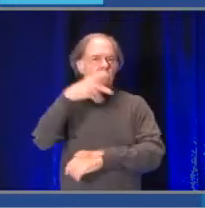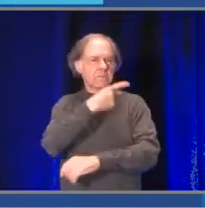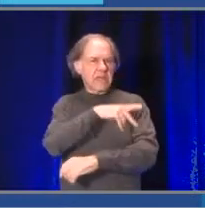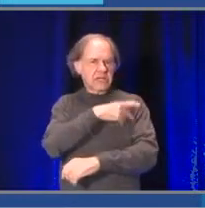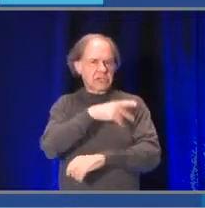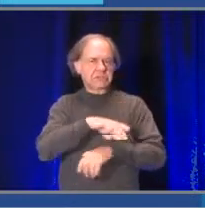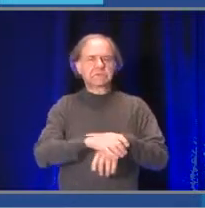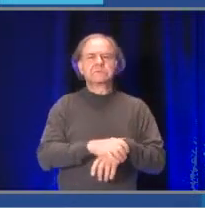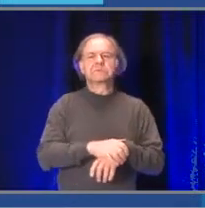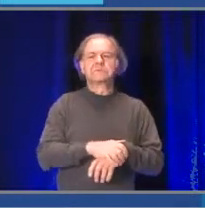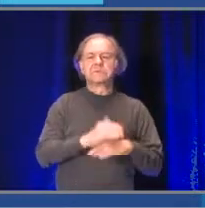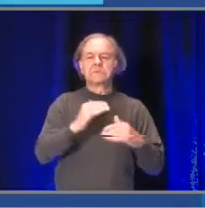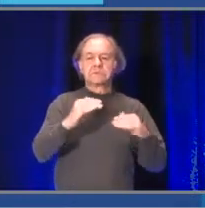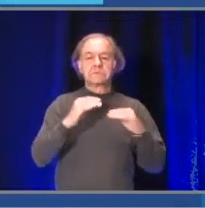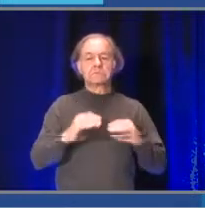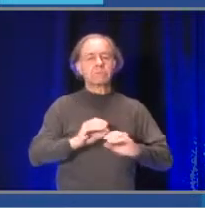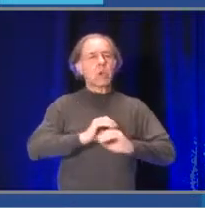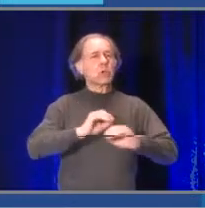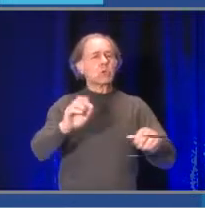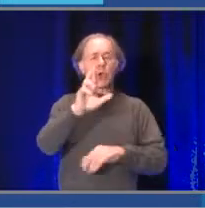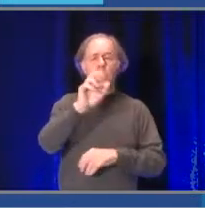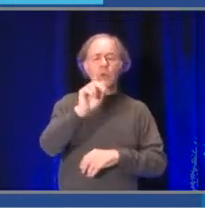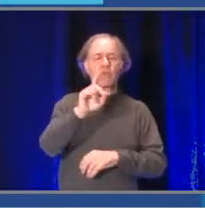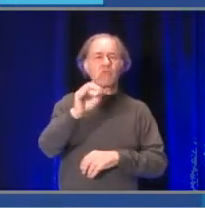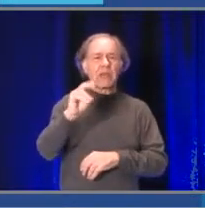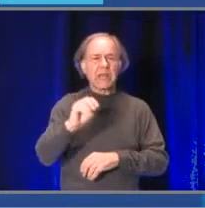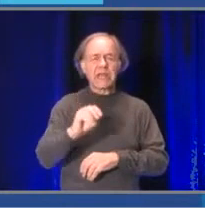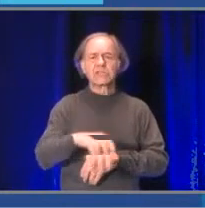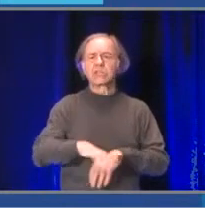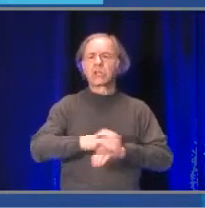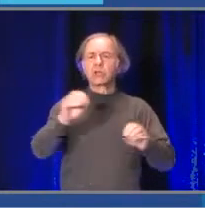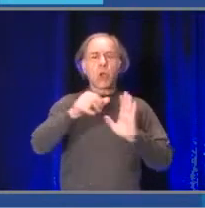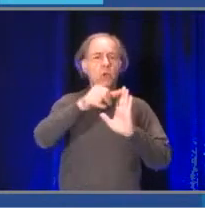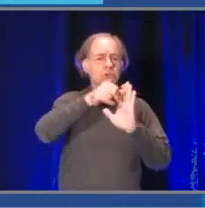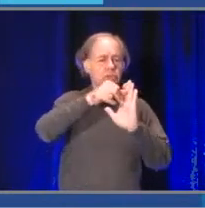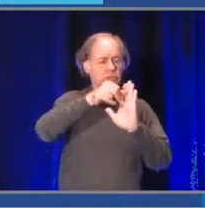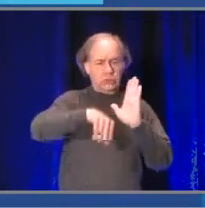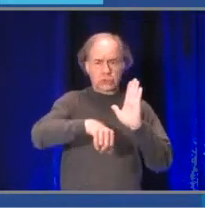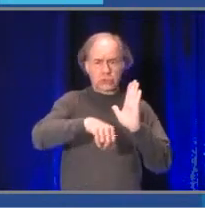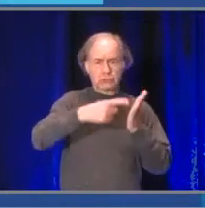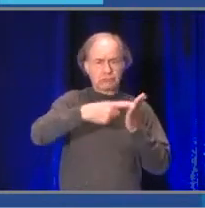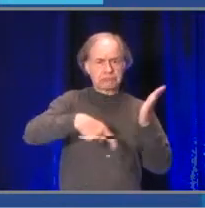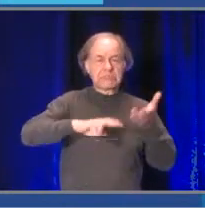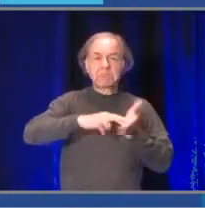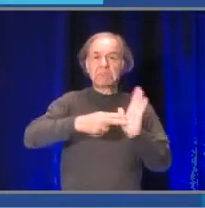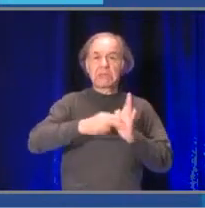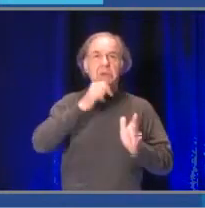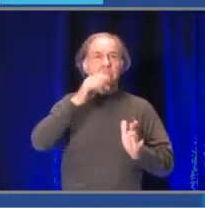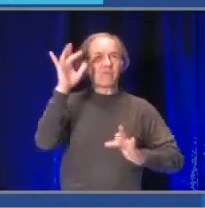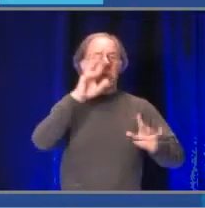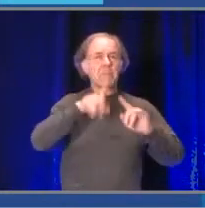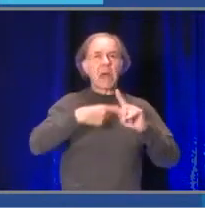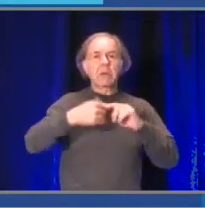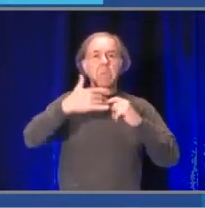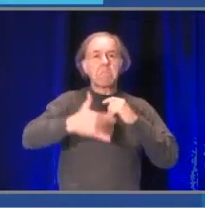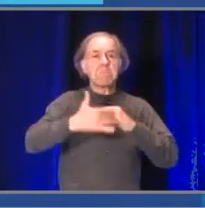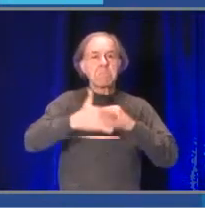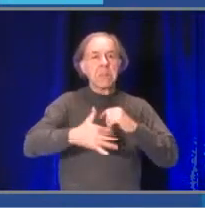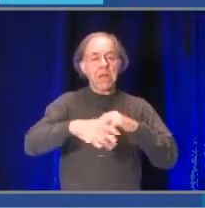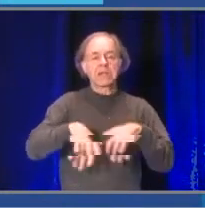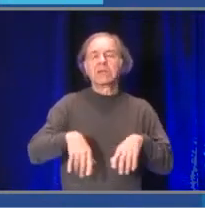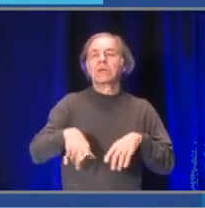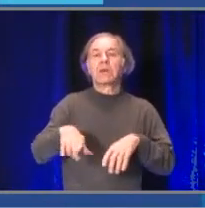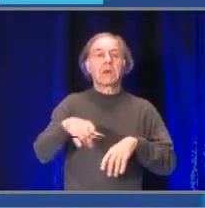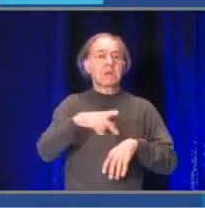procedure. It has no radiation, no surgery, so blood loss is not a problem. Patient comfort is